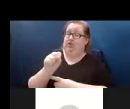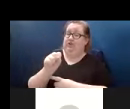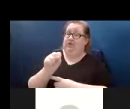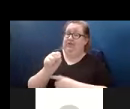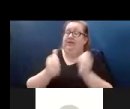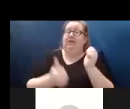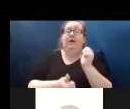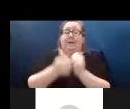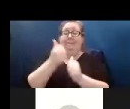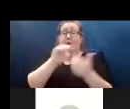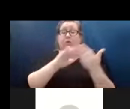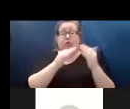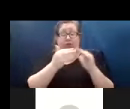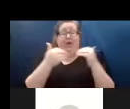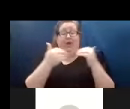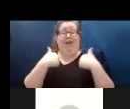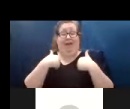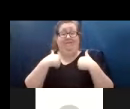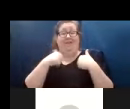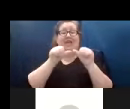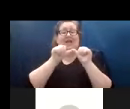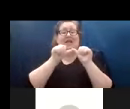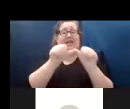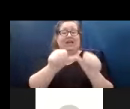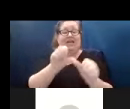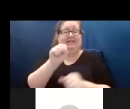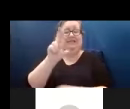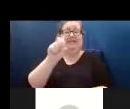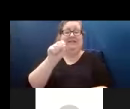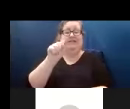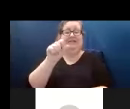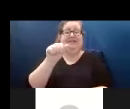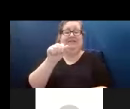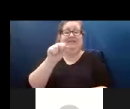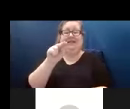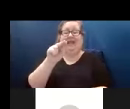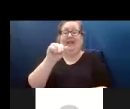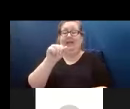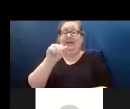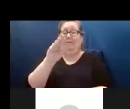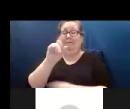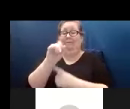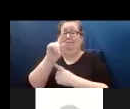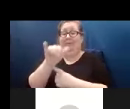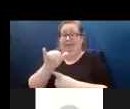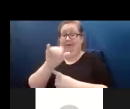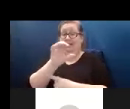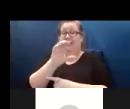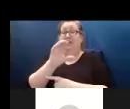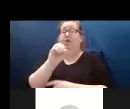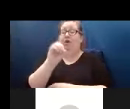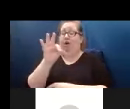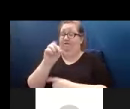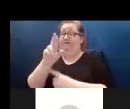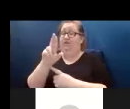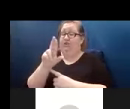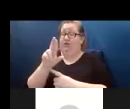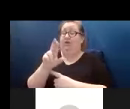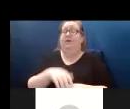communities already have a sustainability officer, but we really want to have that same like